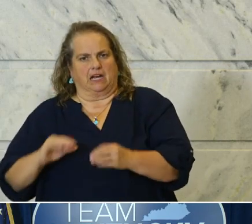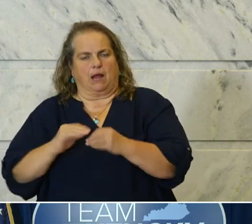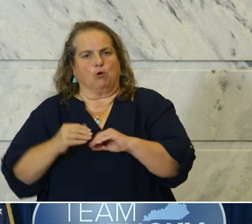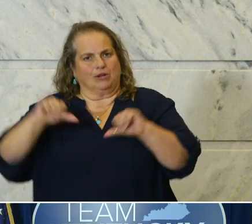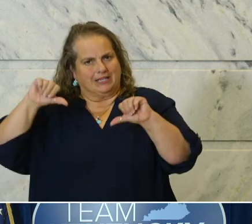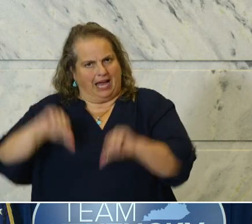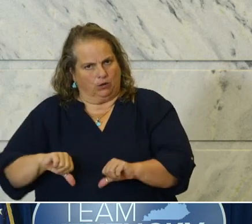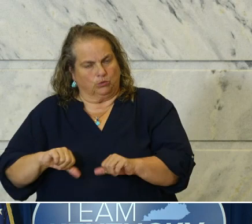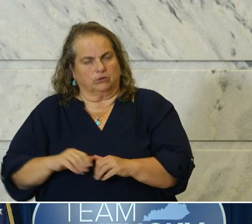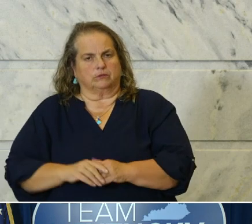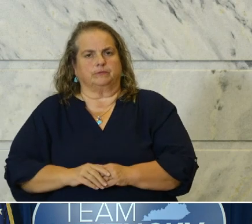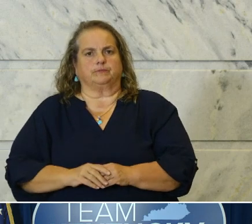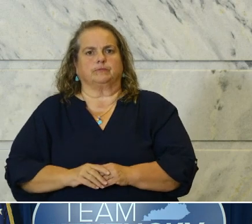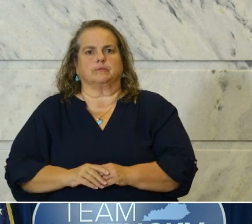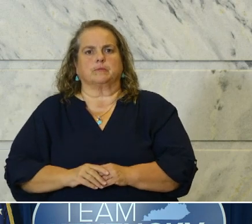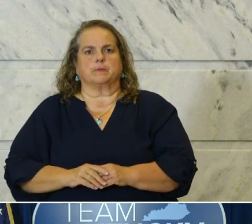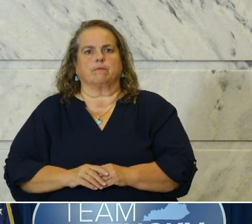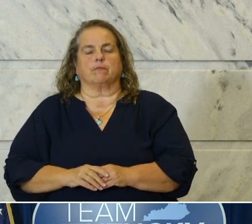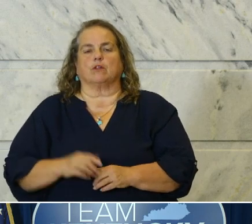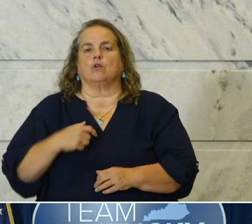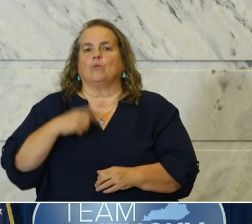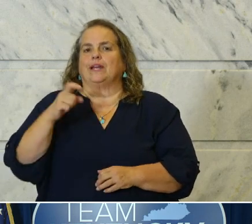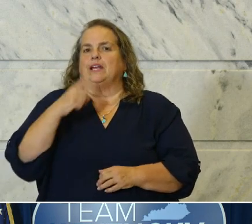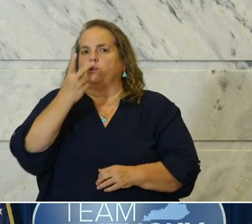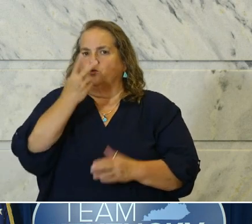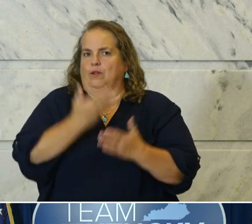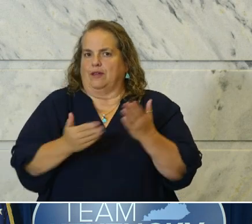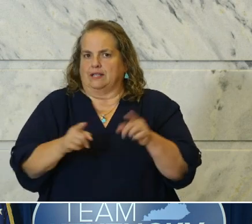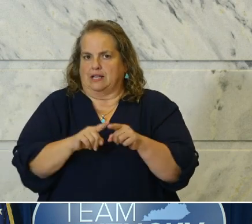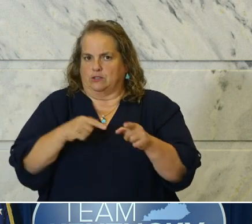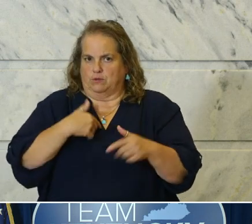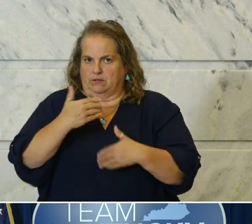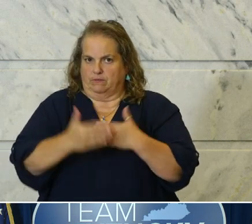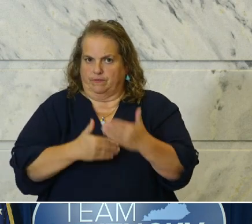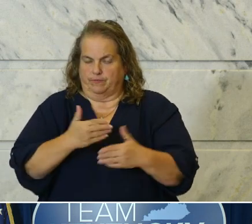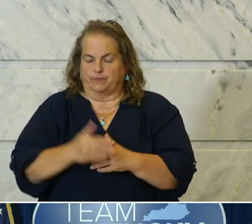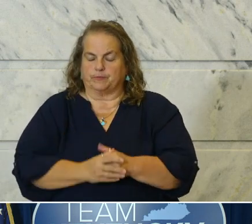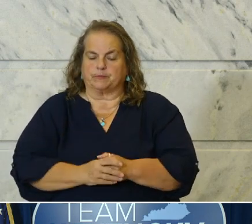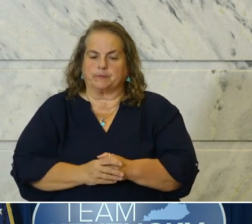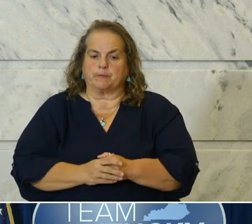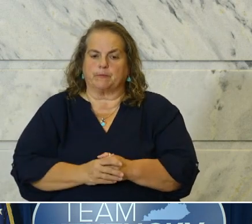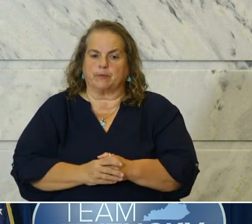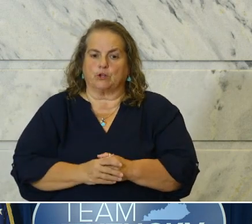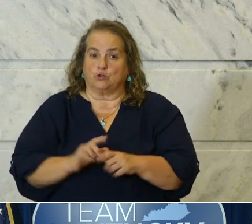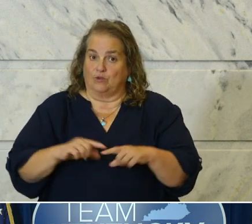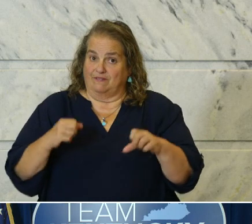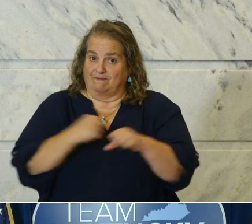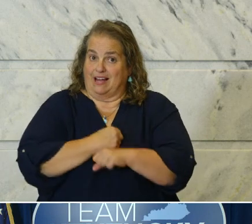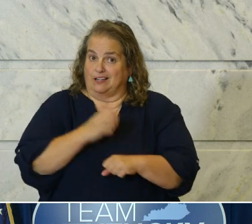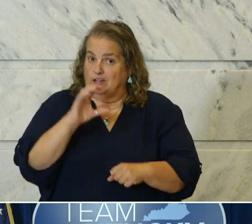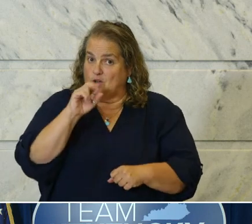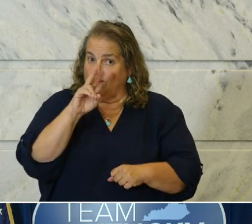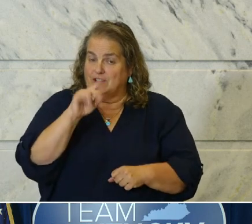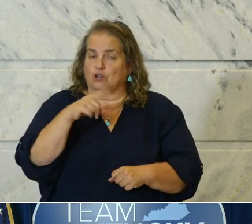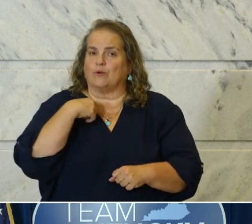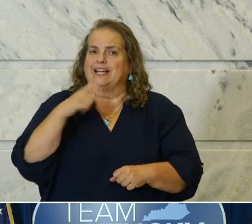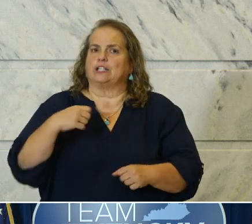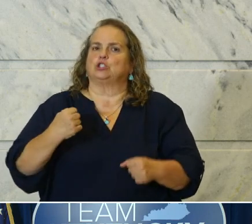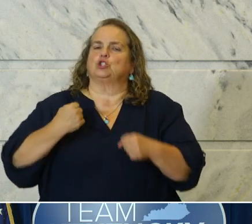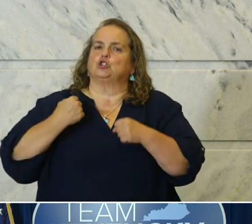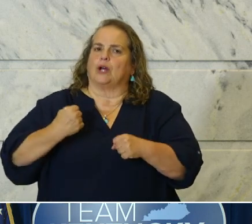down. And we need two things as we go forward in fighting COVID. Number one, we need that strength and endurance, knowing